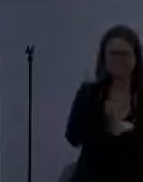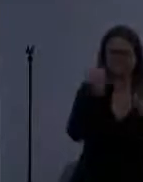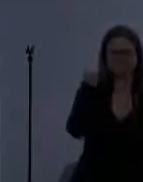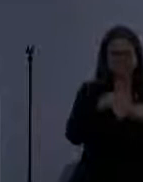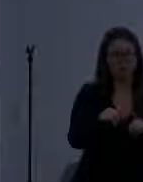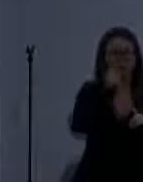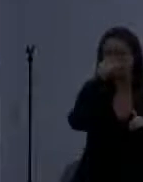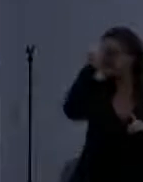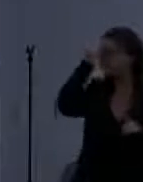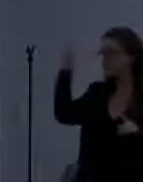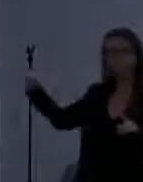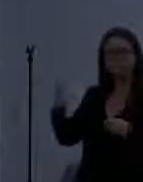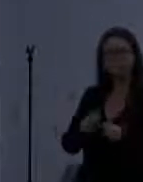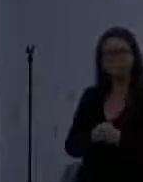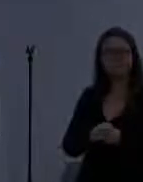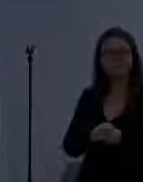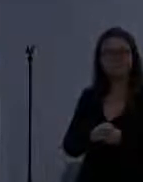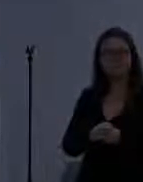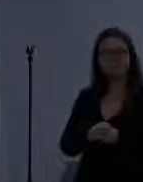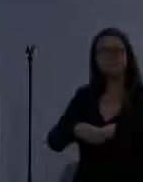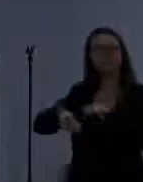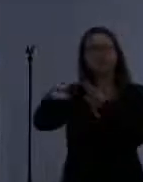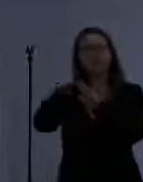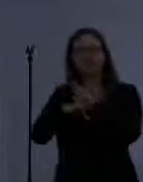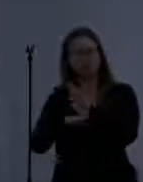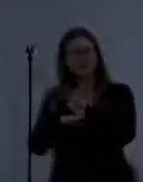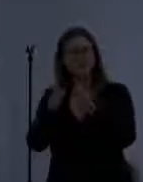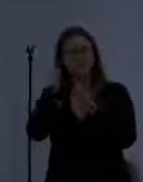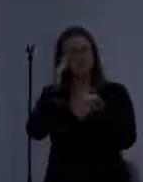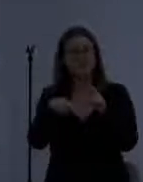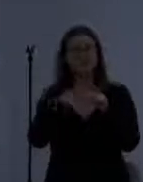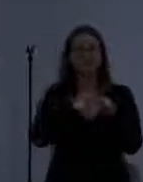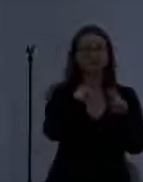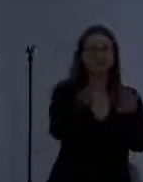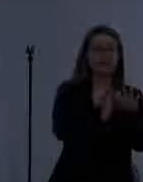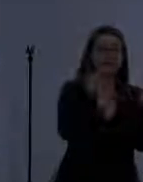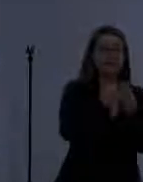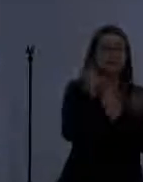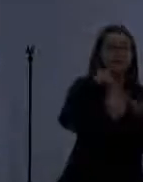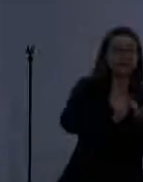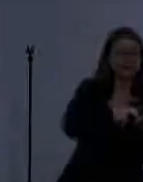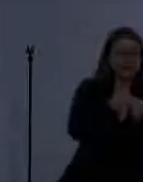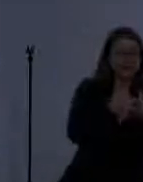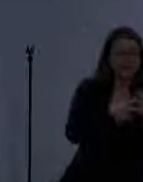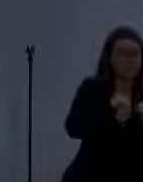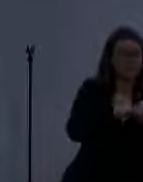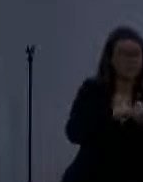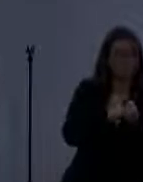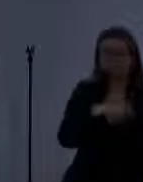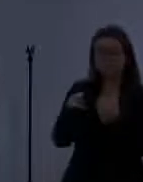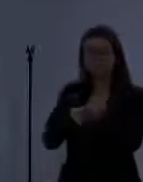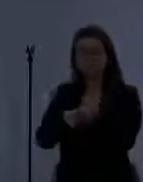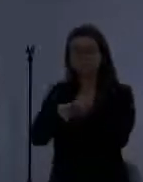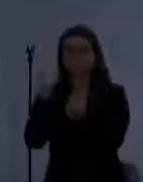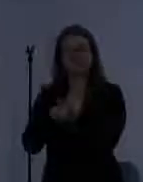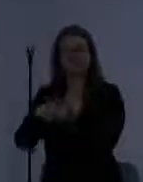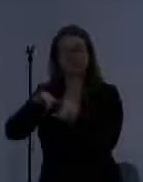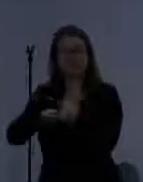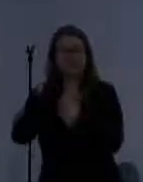all providers and workers, including registered NDIS providers, unregistered NDIS